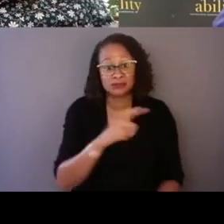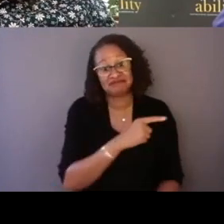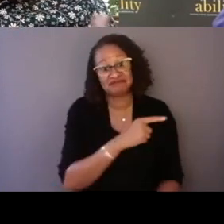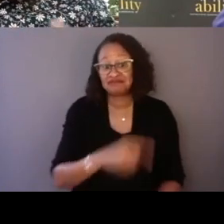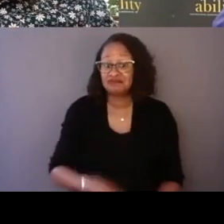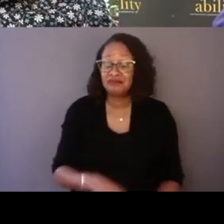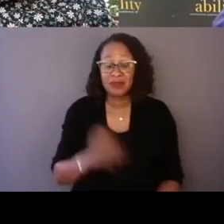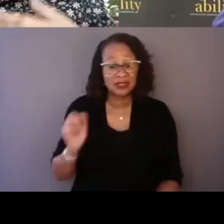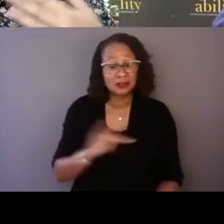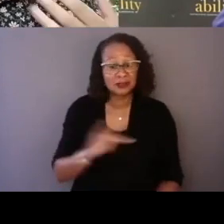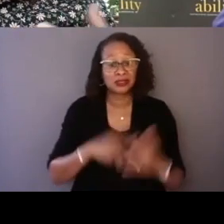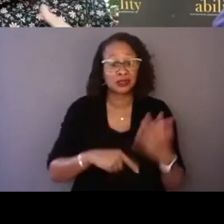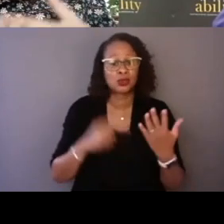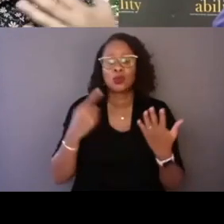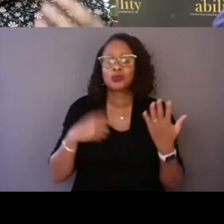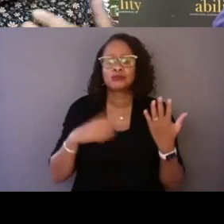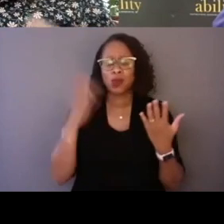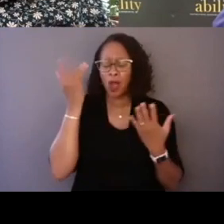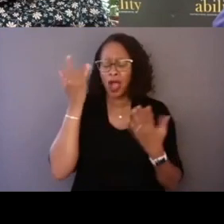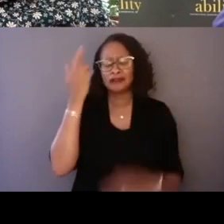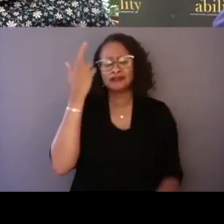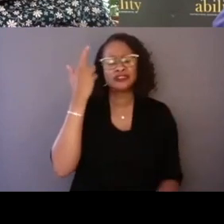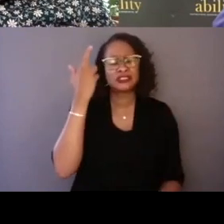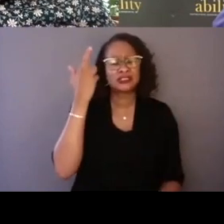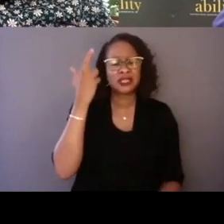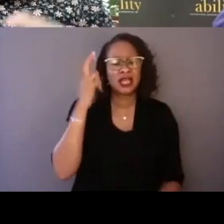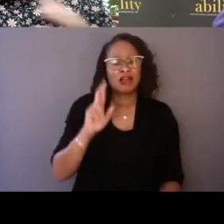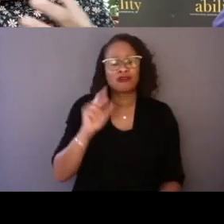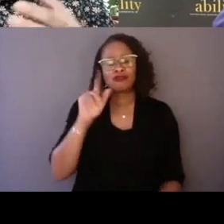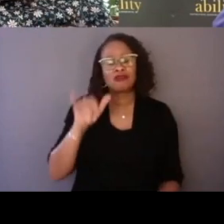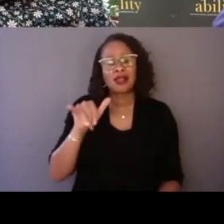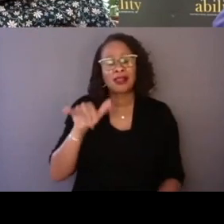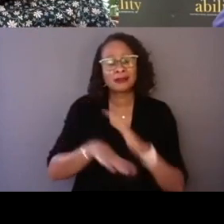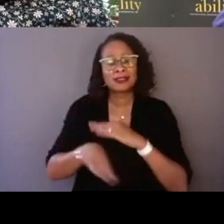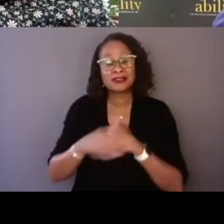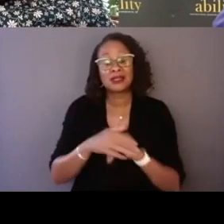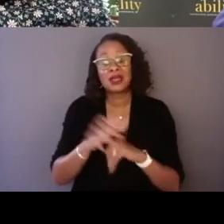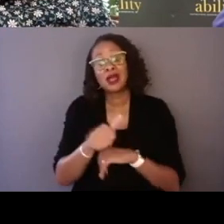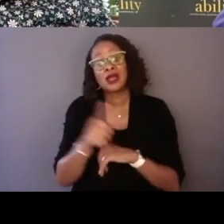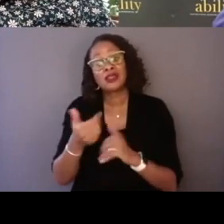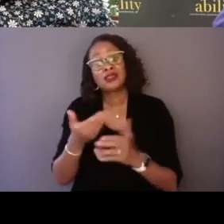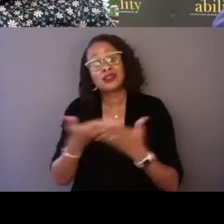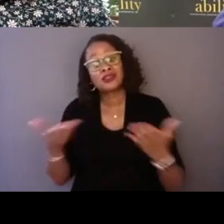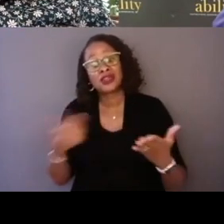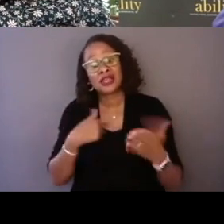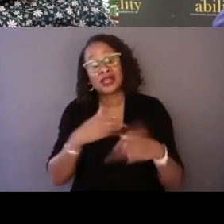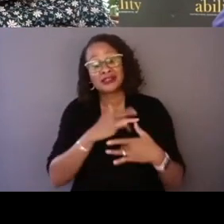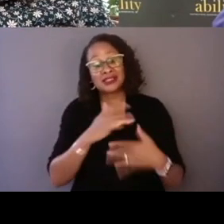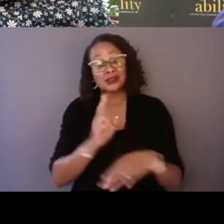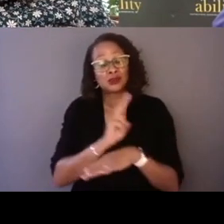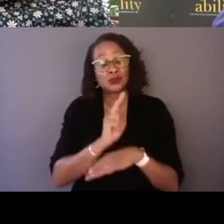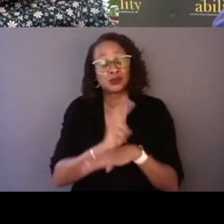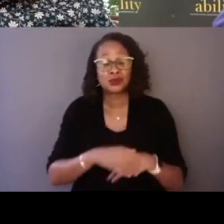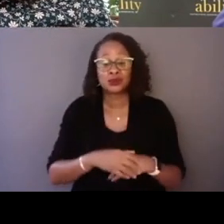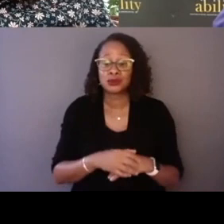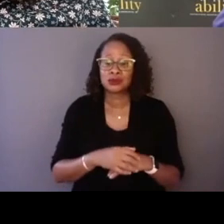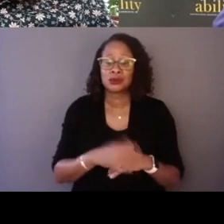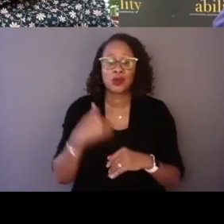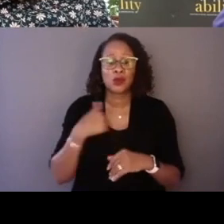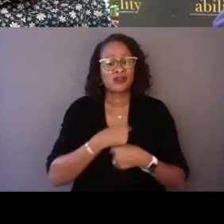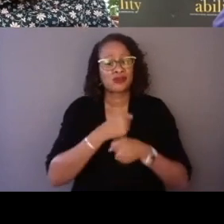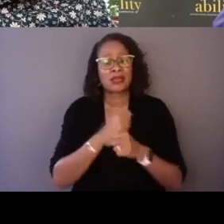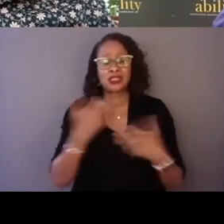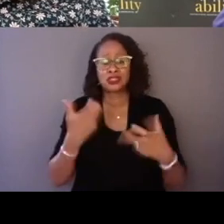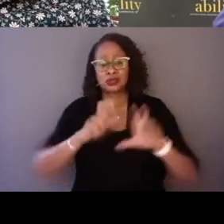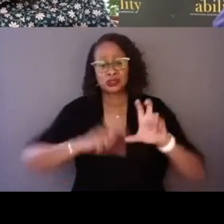back to what's the why here? What's the reason? What's our value base? The other thing that I usually bring out is we've made a huge